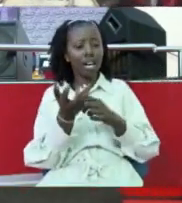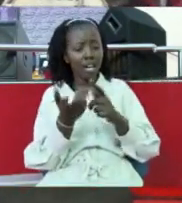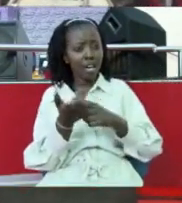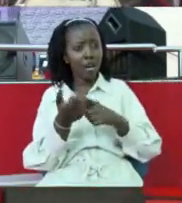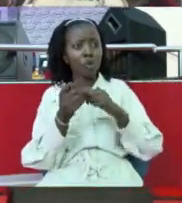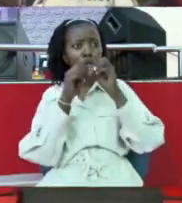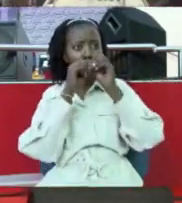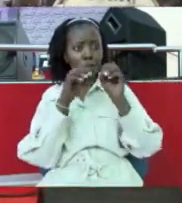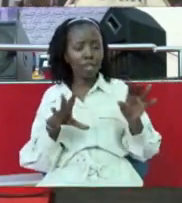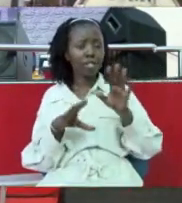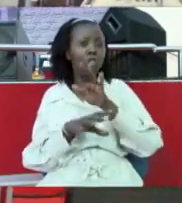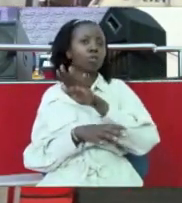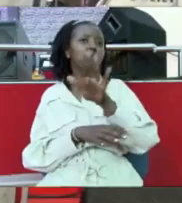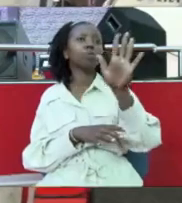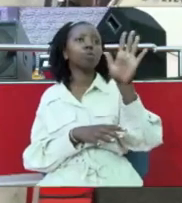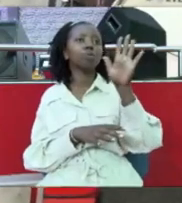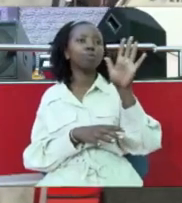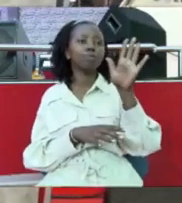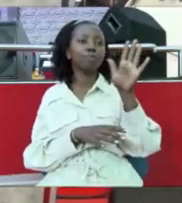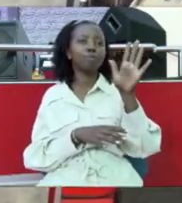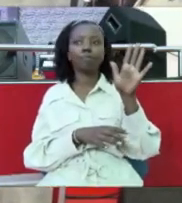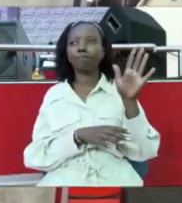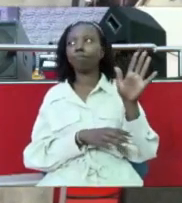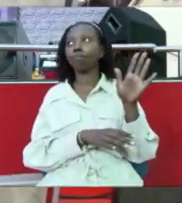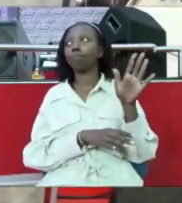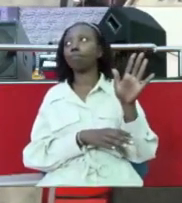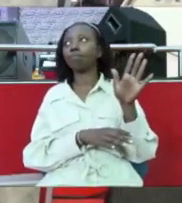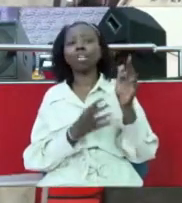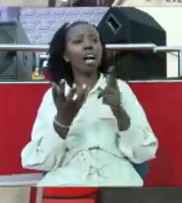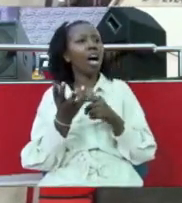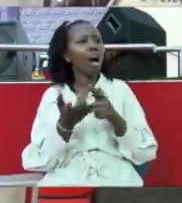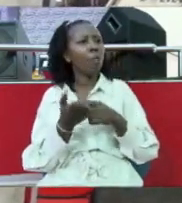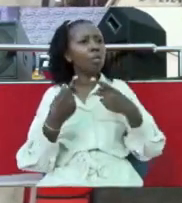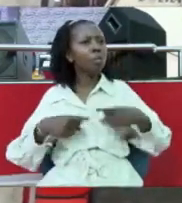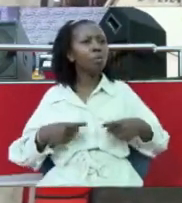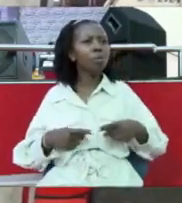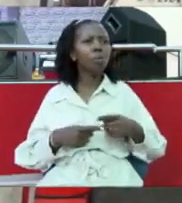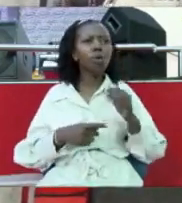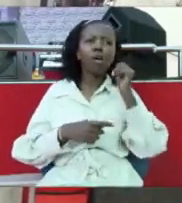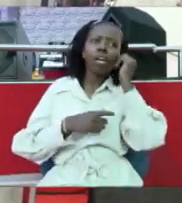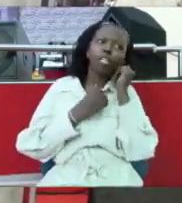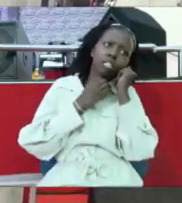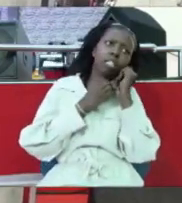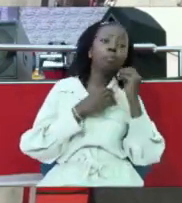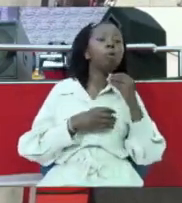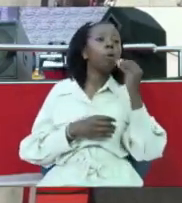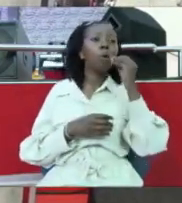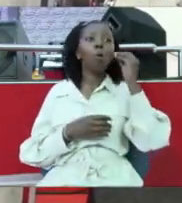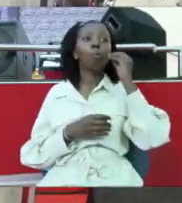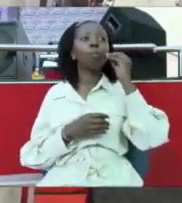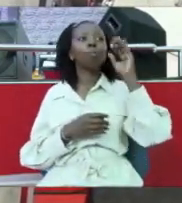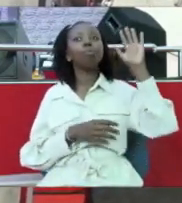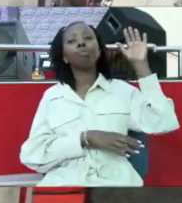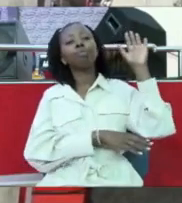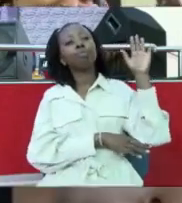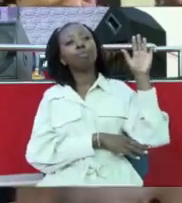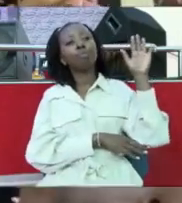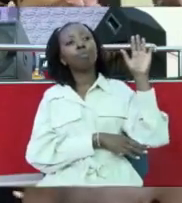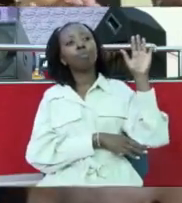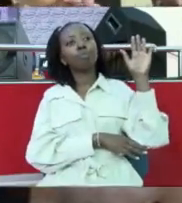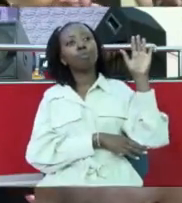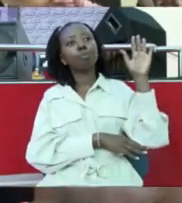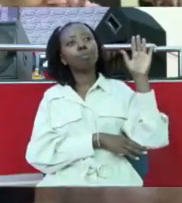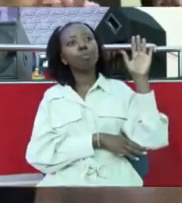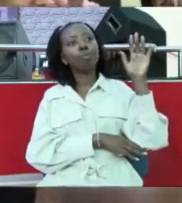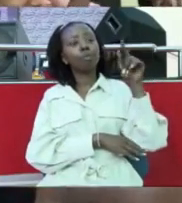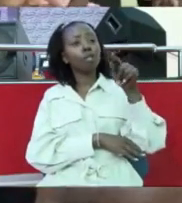ambacho unahitaji ni kuhesabu baraka zako. How many people slept in the house? Wangapi walala ndani ya nyumba? Some of